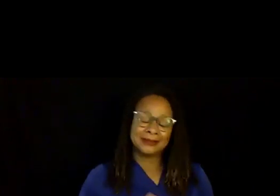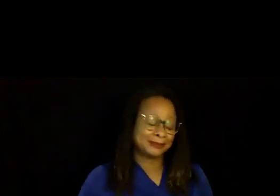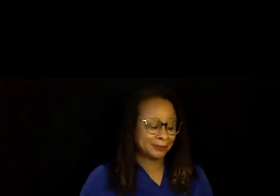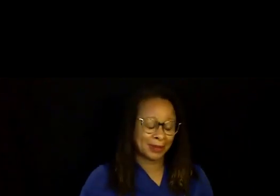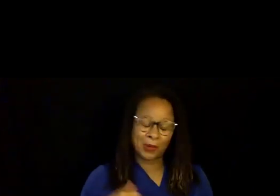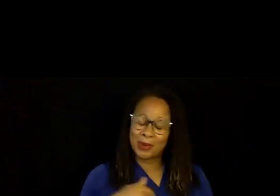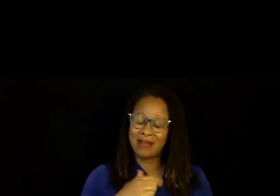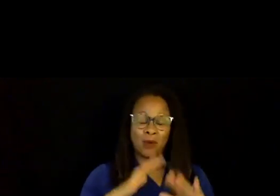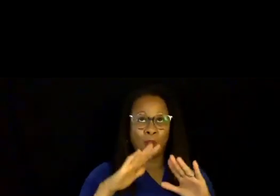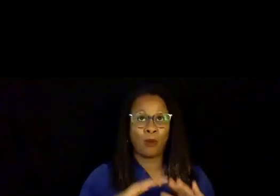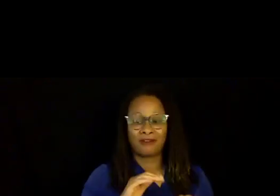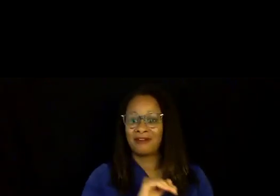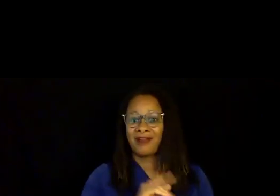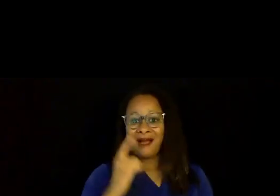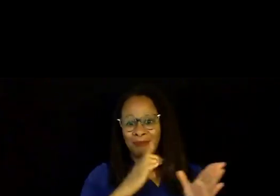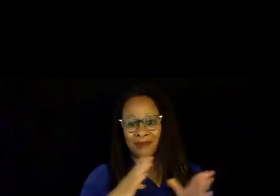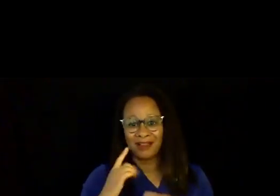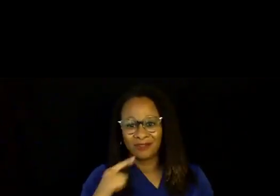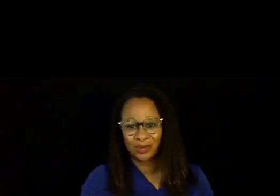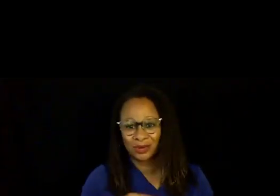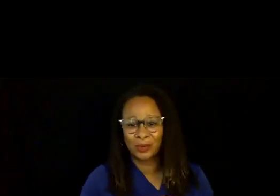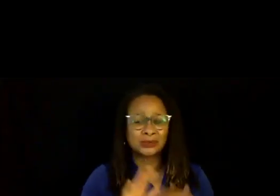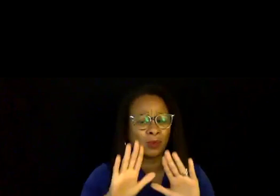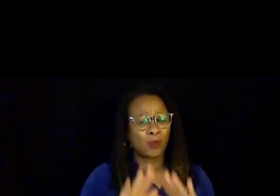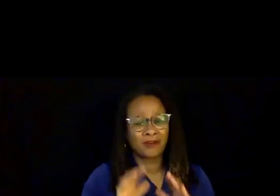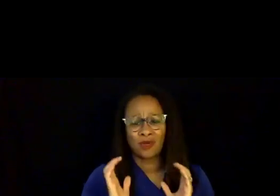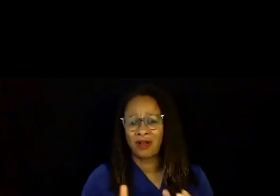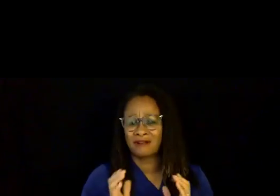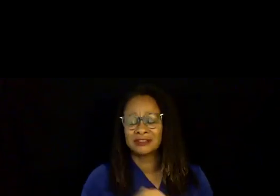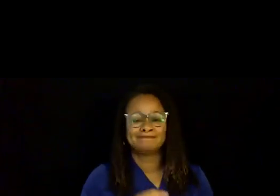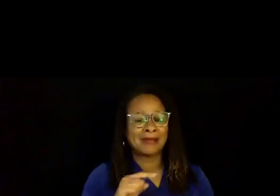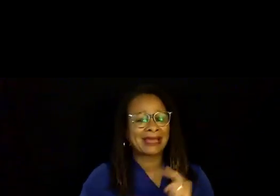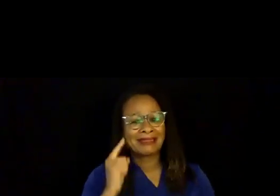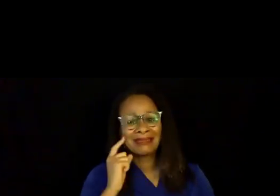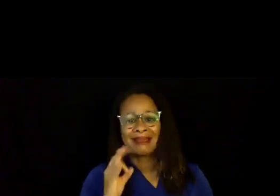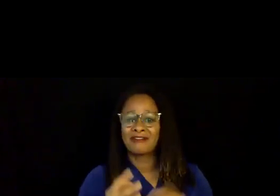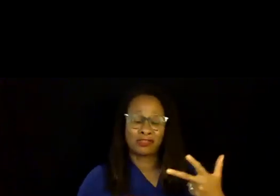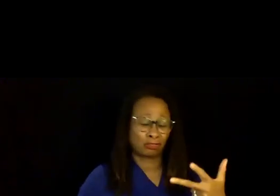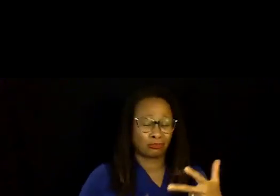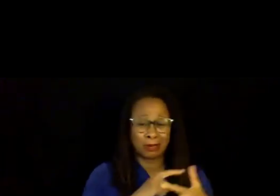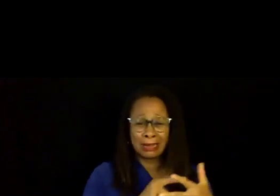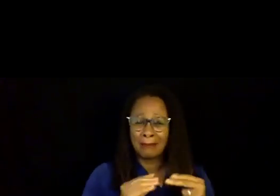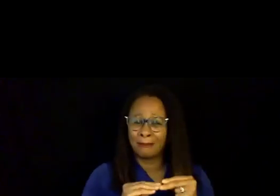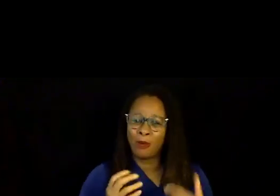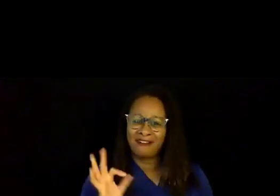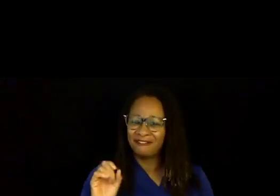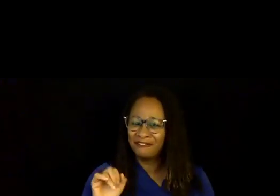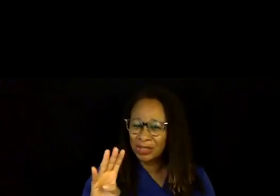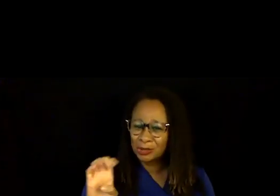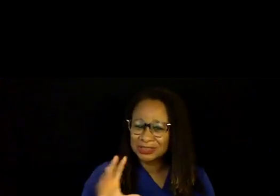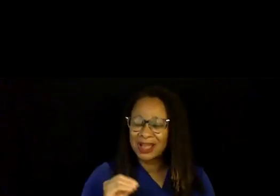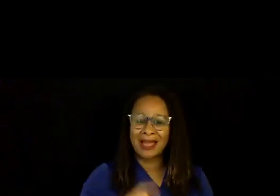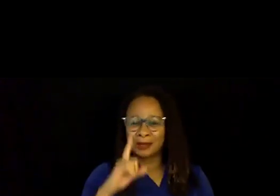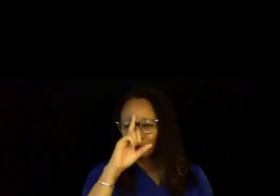absolutely incredible conversation. I really cannot think of three more fierce and brilliant